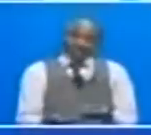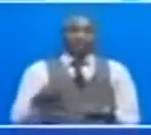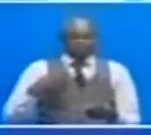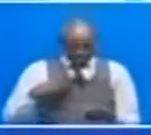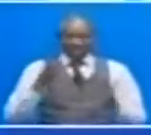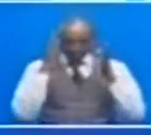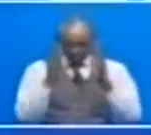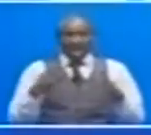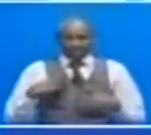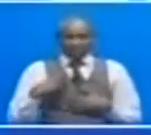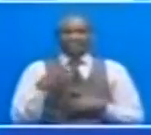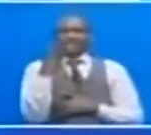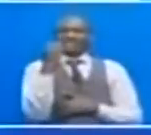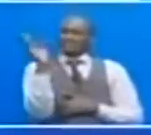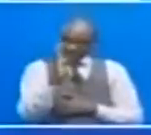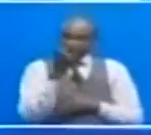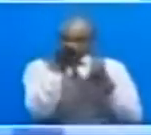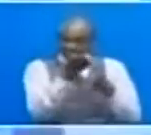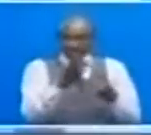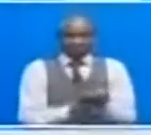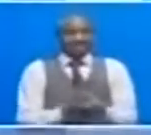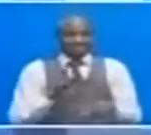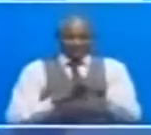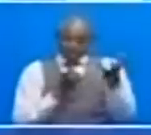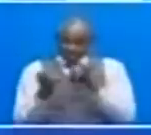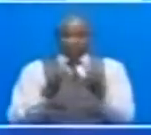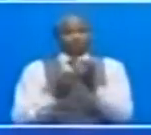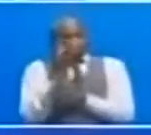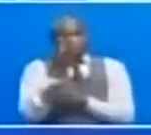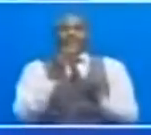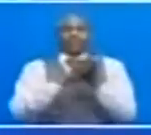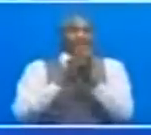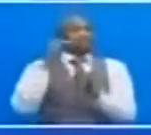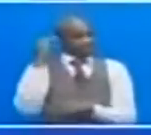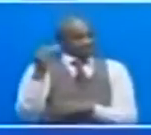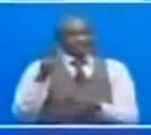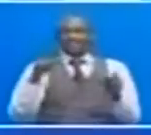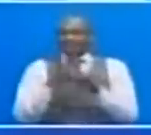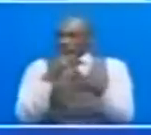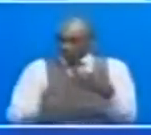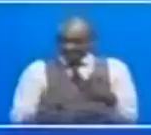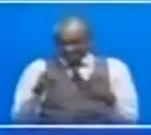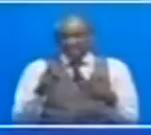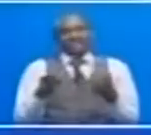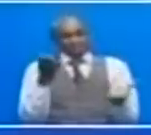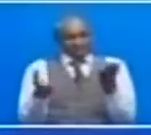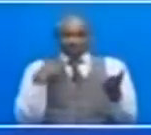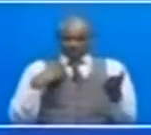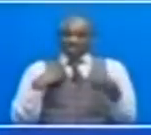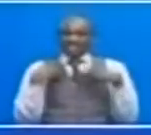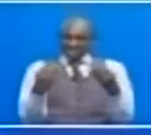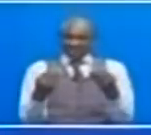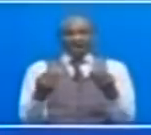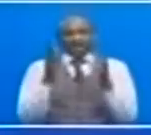are committing a minimum of 30 billion. As the business grows, that number could become bigger. The difference is, this is our balance sheet we're committing,